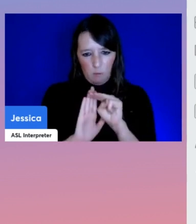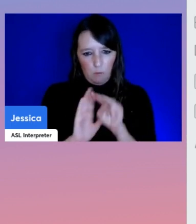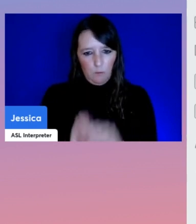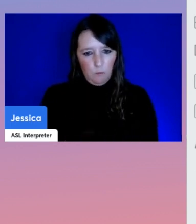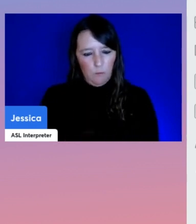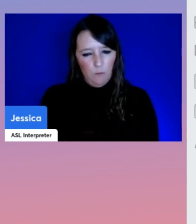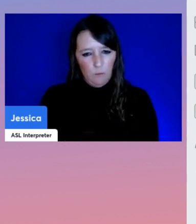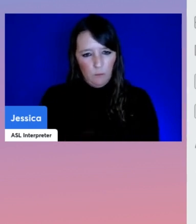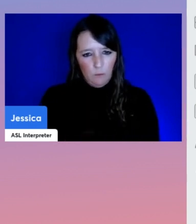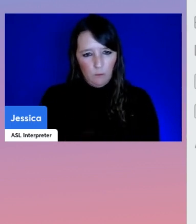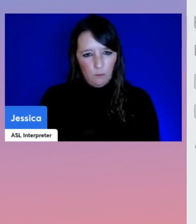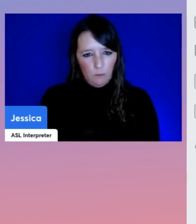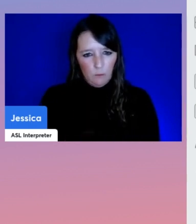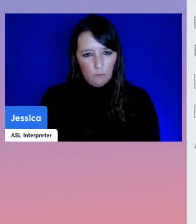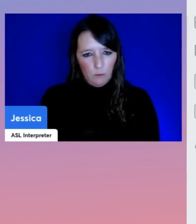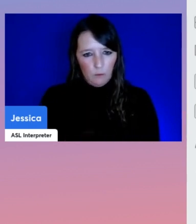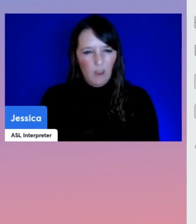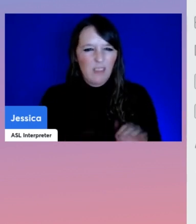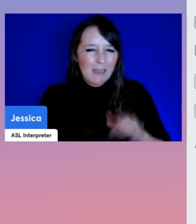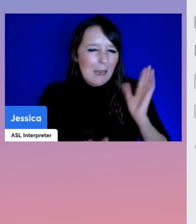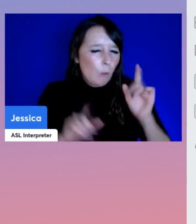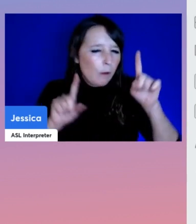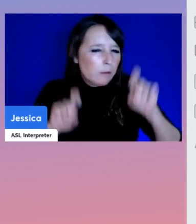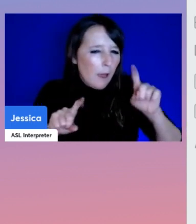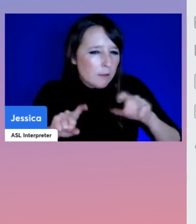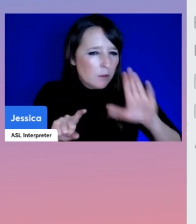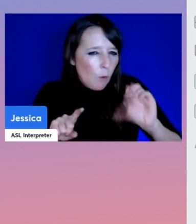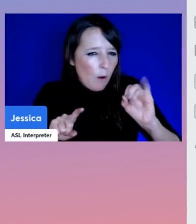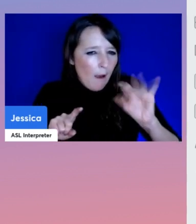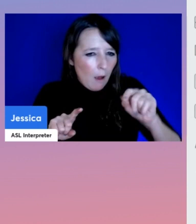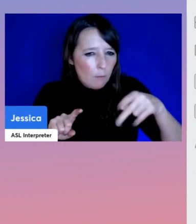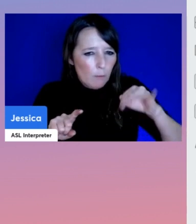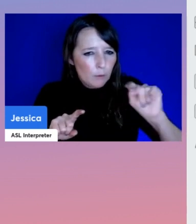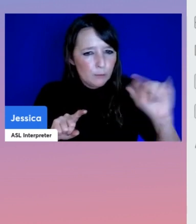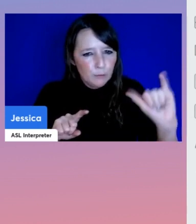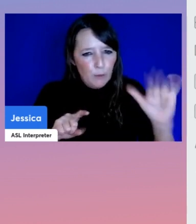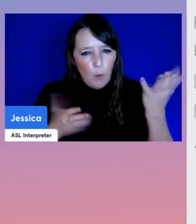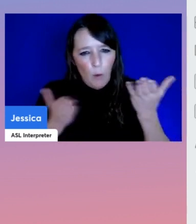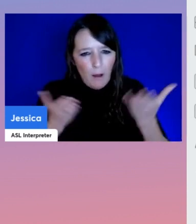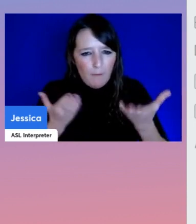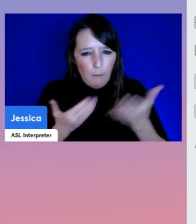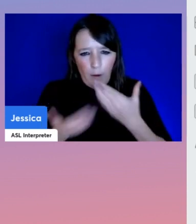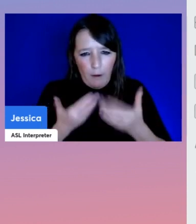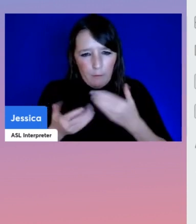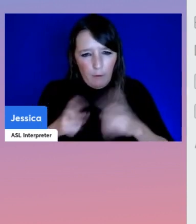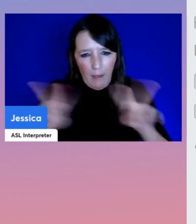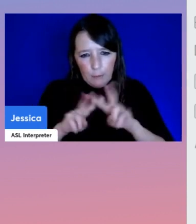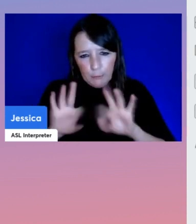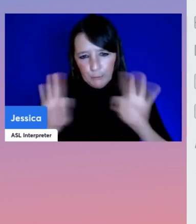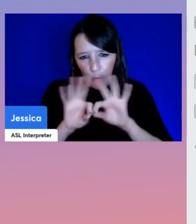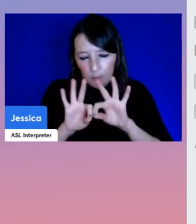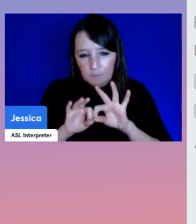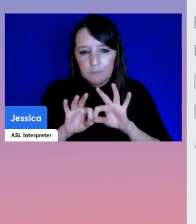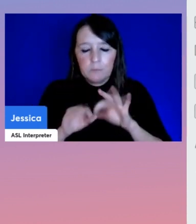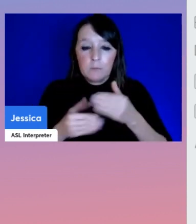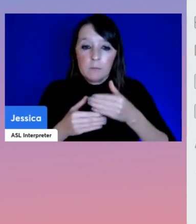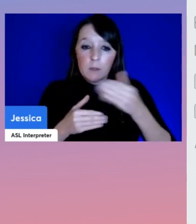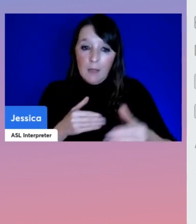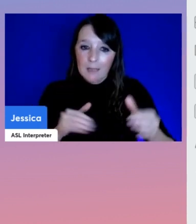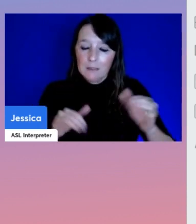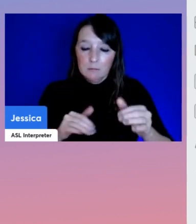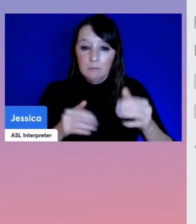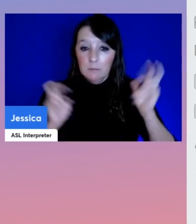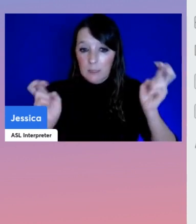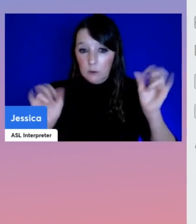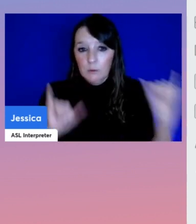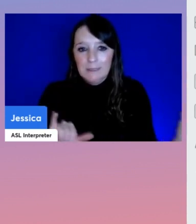And then it just outputs whatever values I require from the modules. All right, next up, I have the same issue when it comes